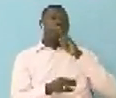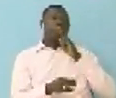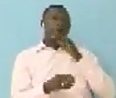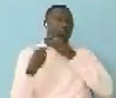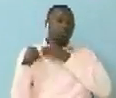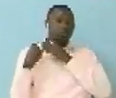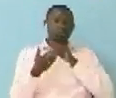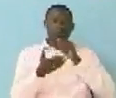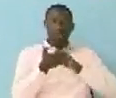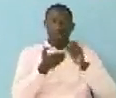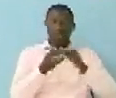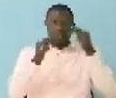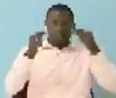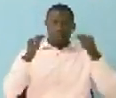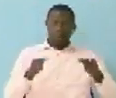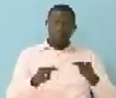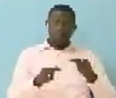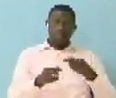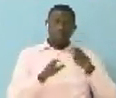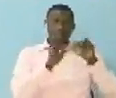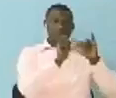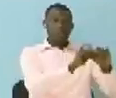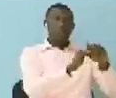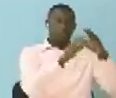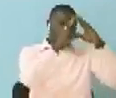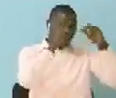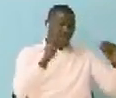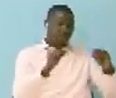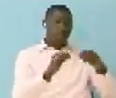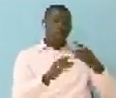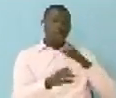who is to be taking statement will go there. In fact,